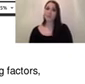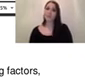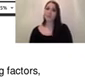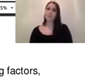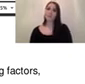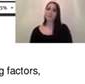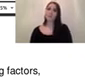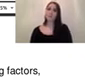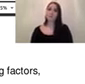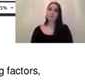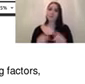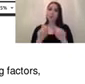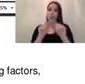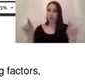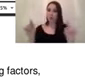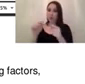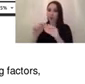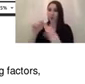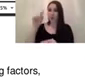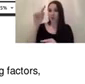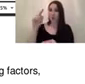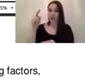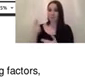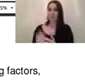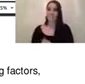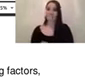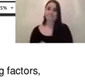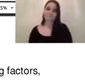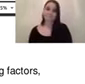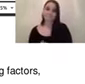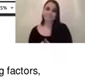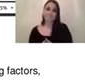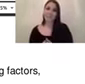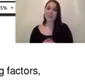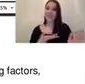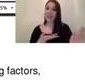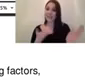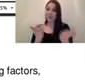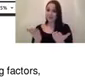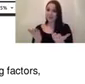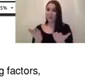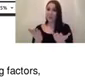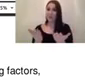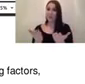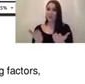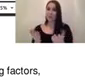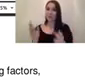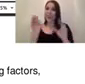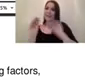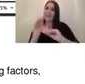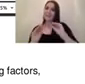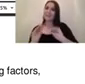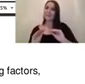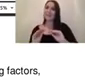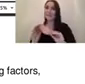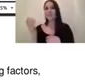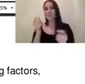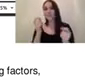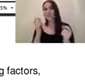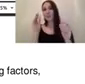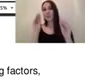the horizontal or the vertical field of view, and it will give you an estimate of what the